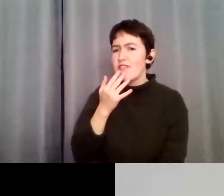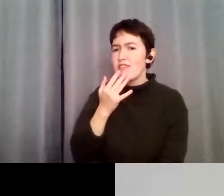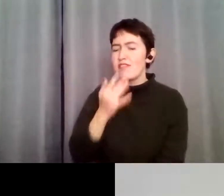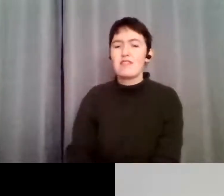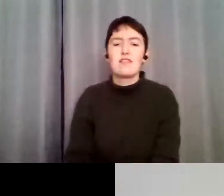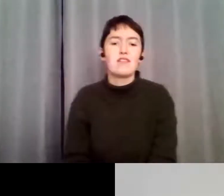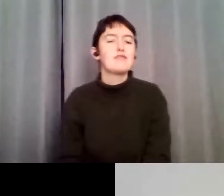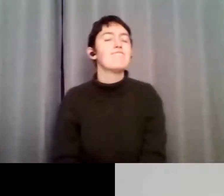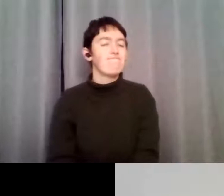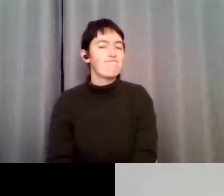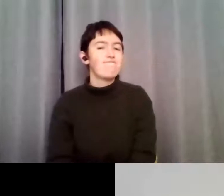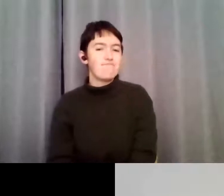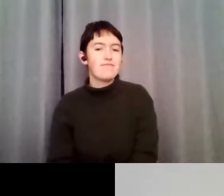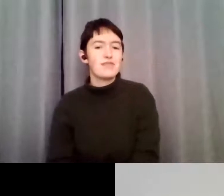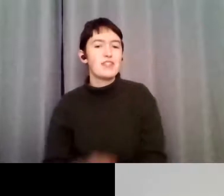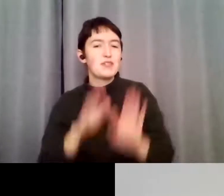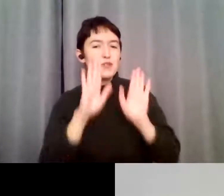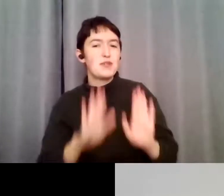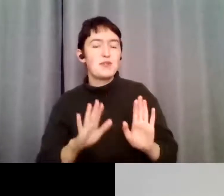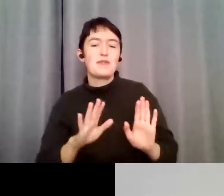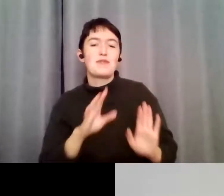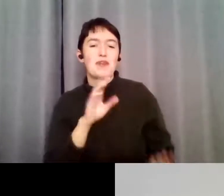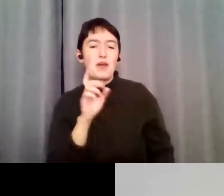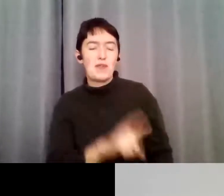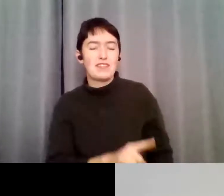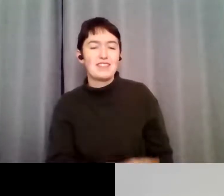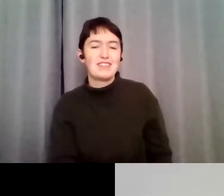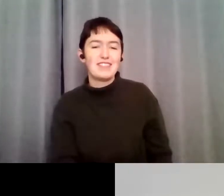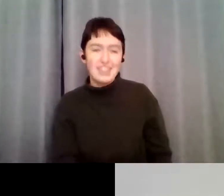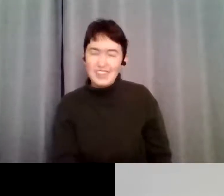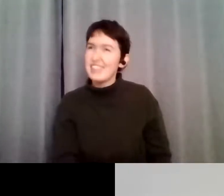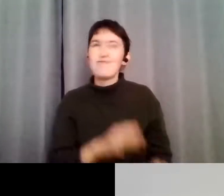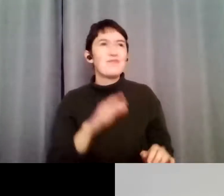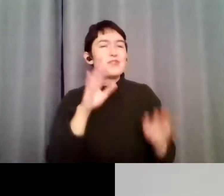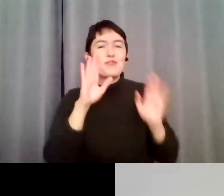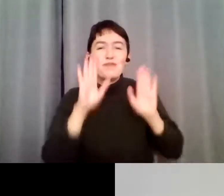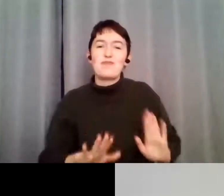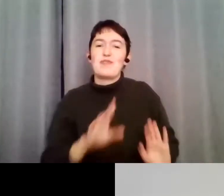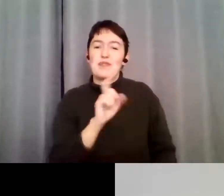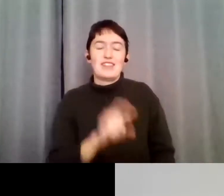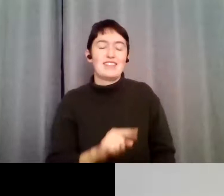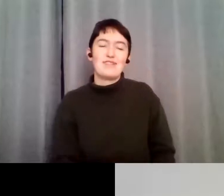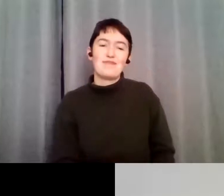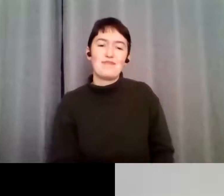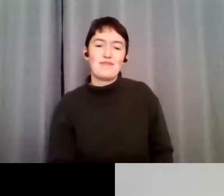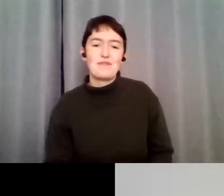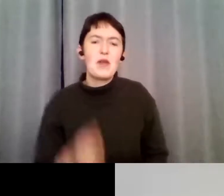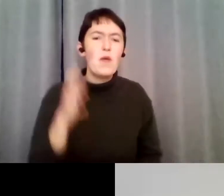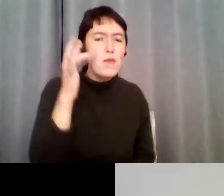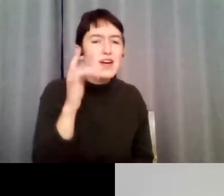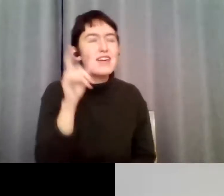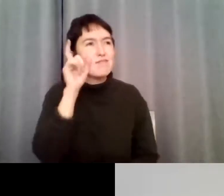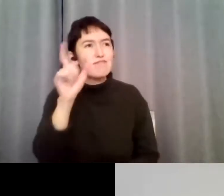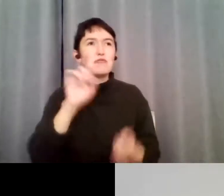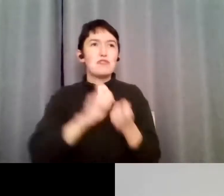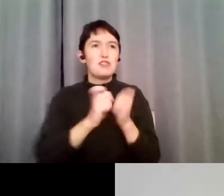That's a great question. That's such a great question. That's a lovely question. Why does the moon change color? And I love that question